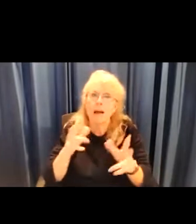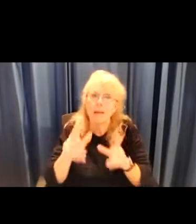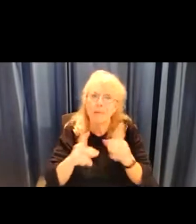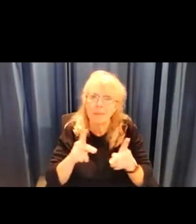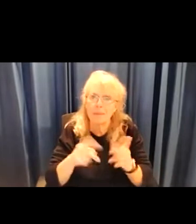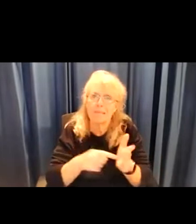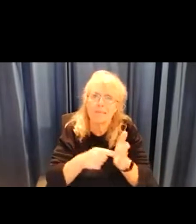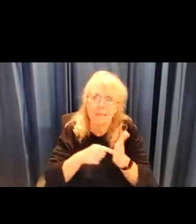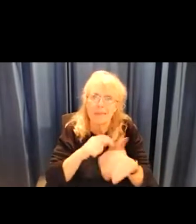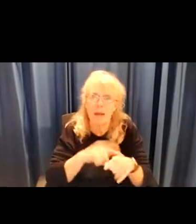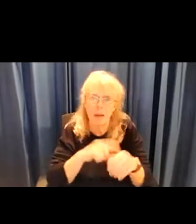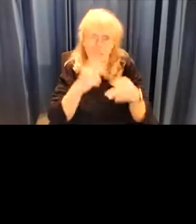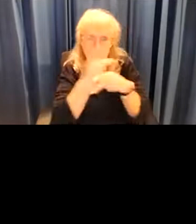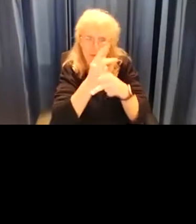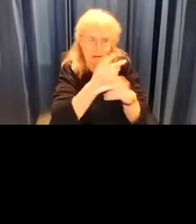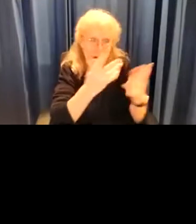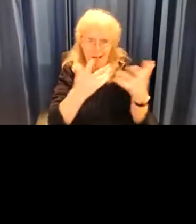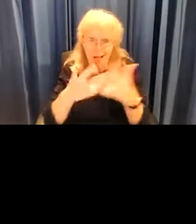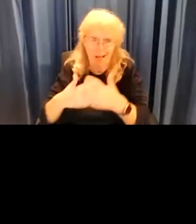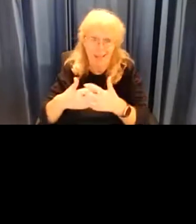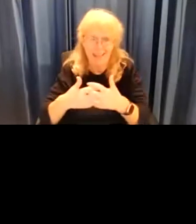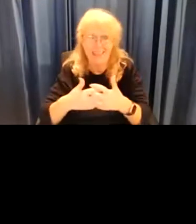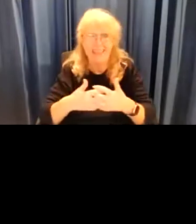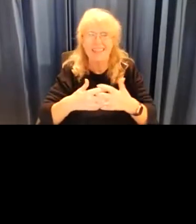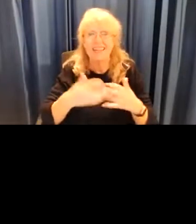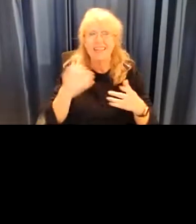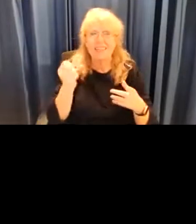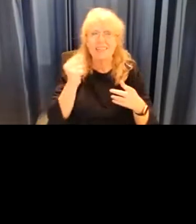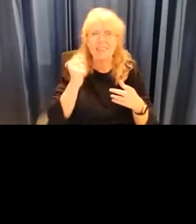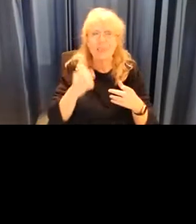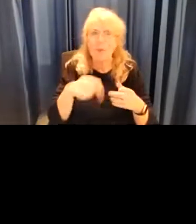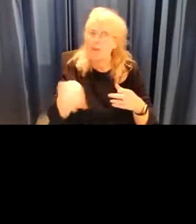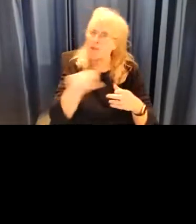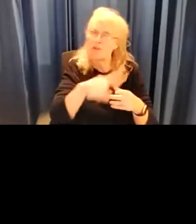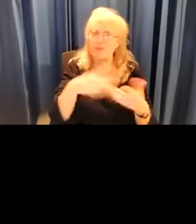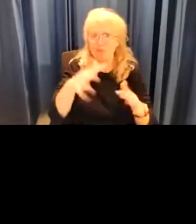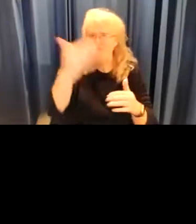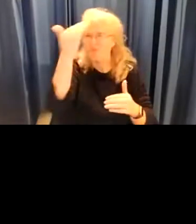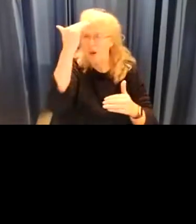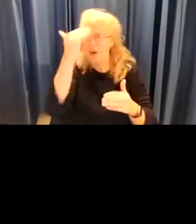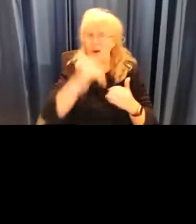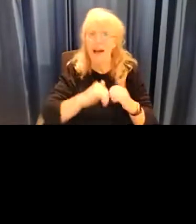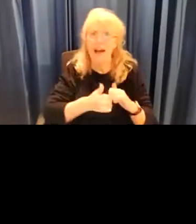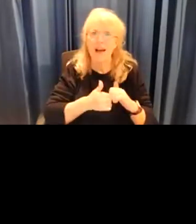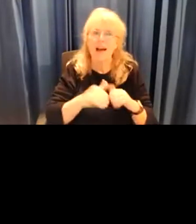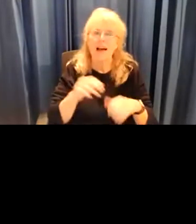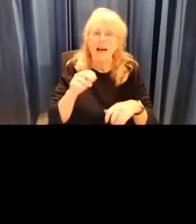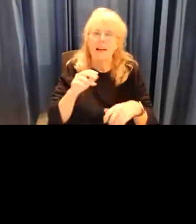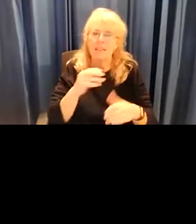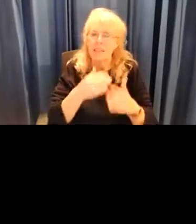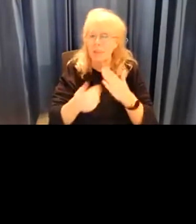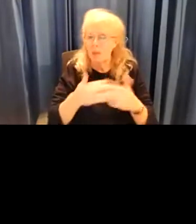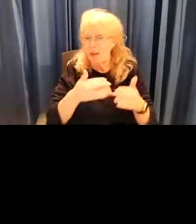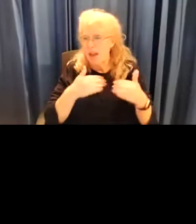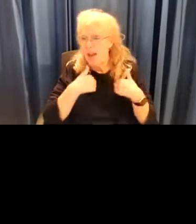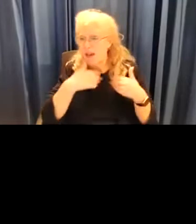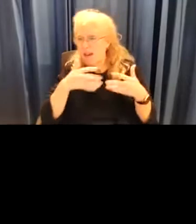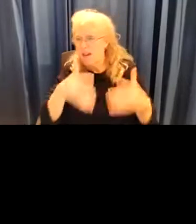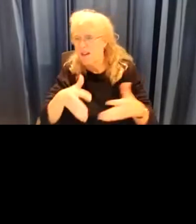happen. Y'all were on top of it though. And so we do have about